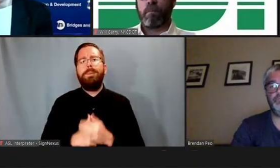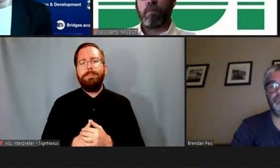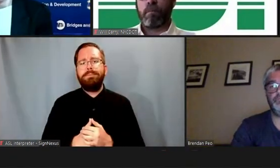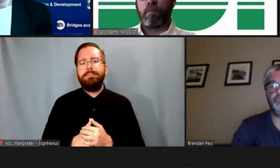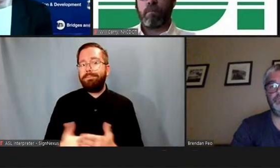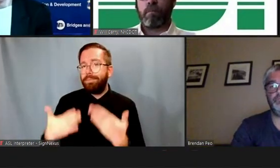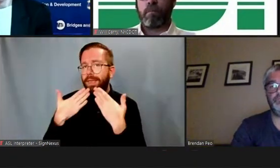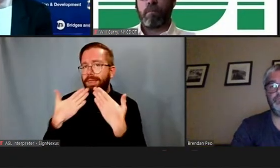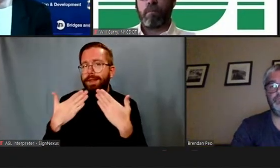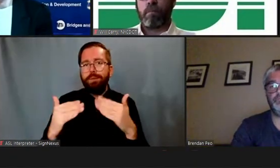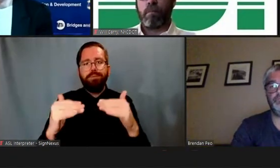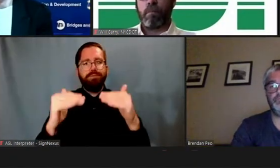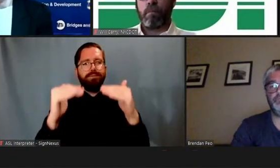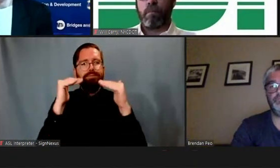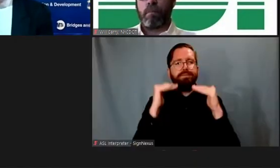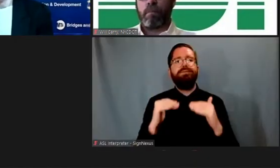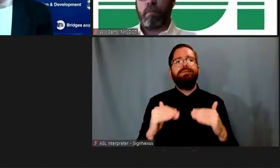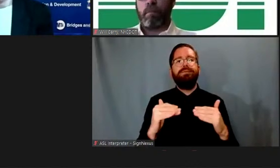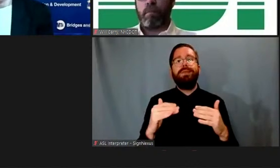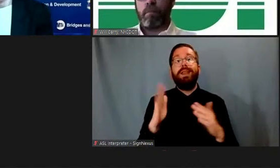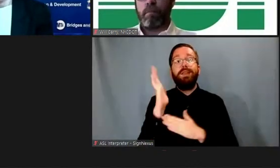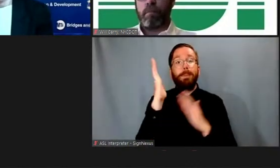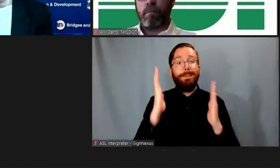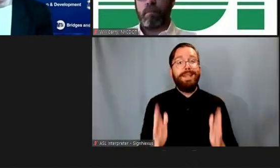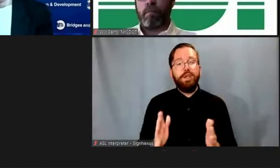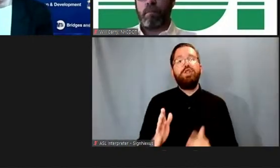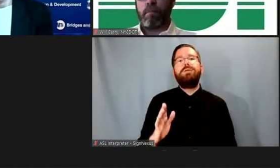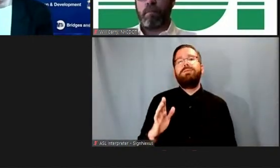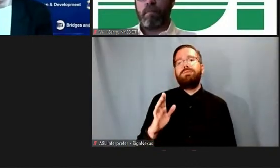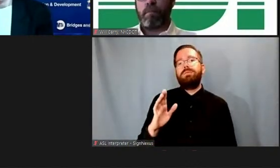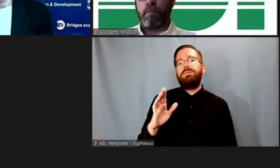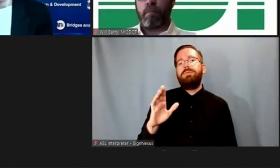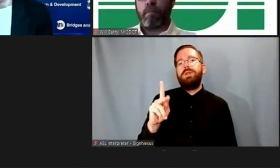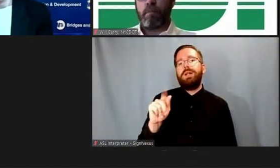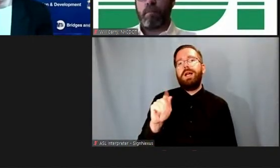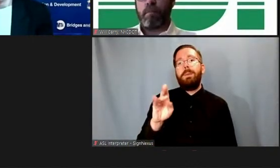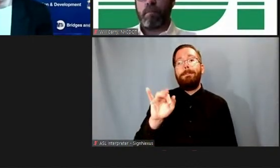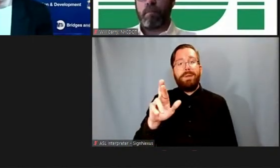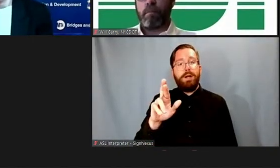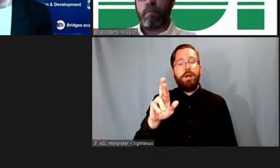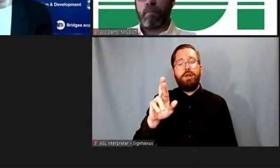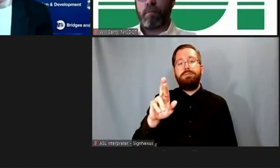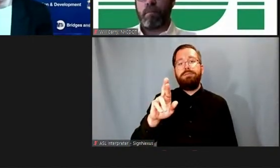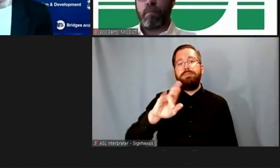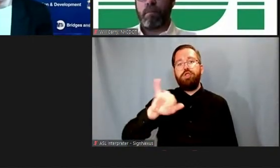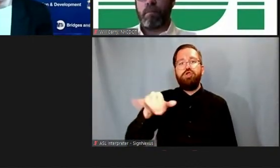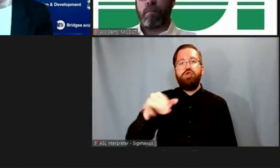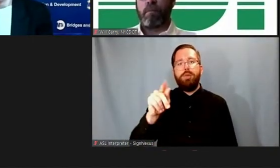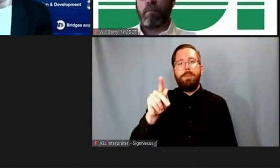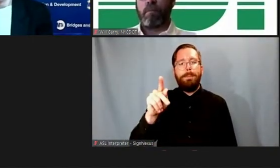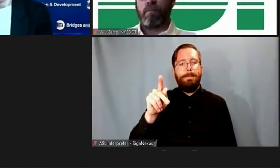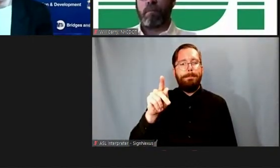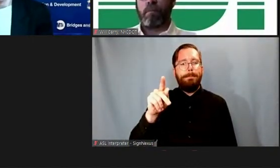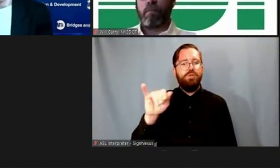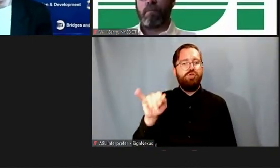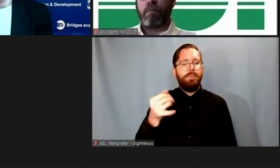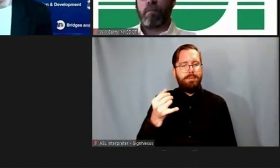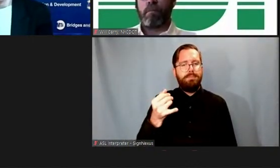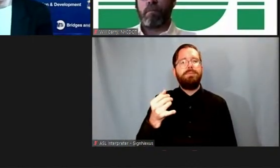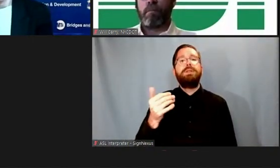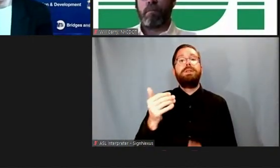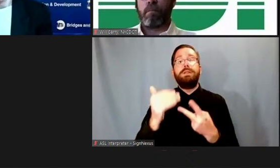thank you our next speaker is kabir javed followed by